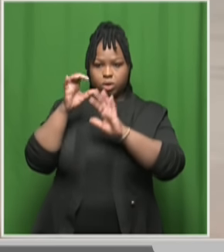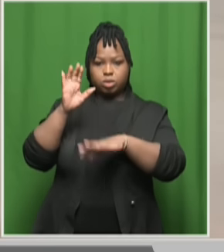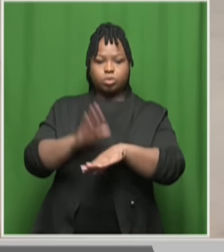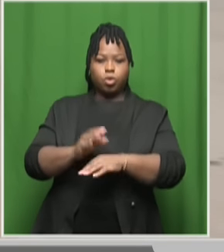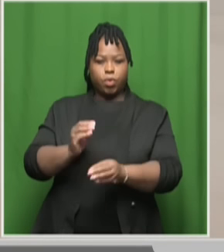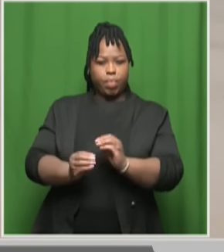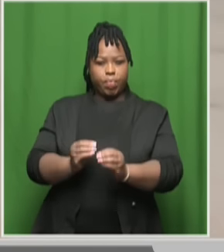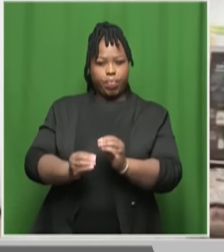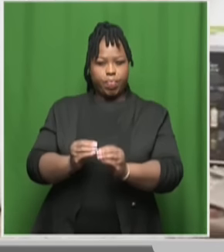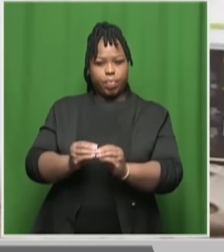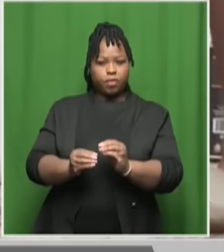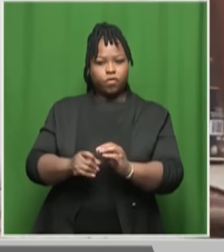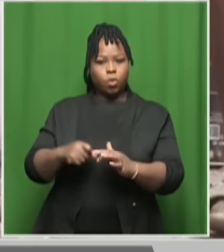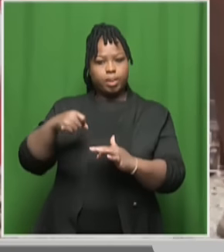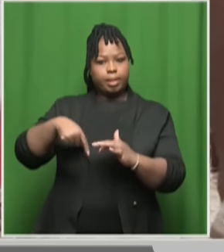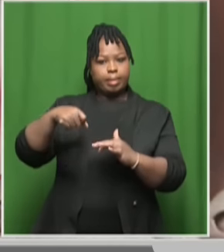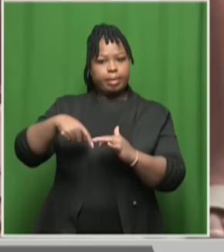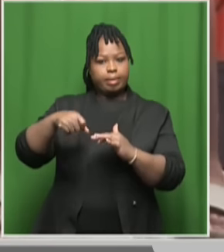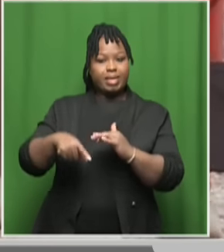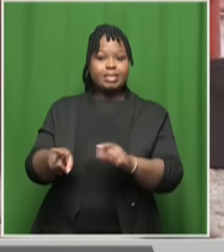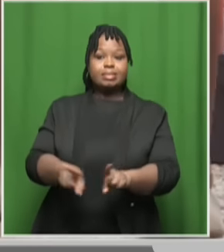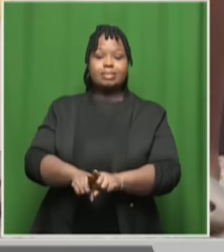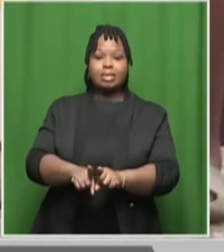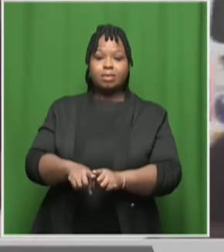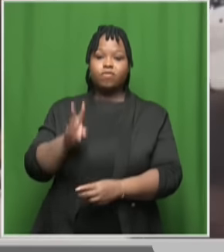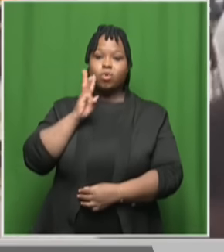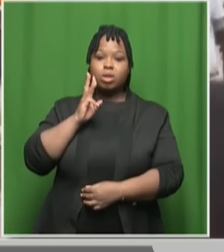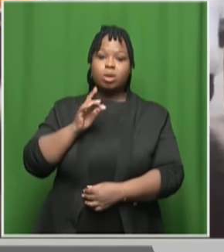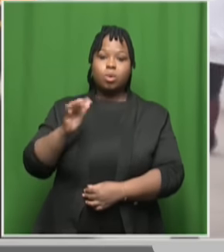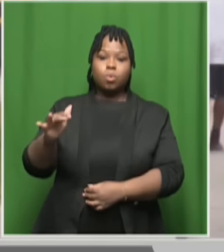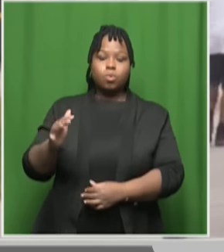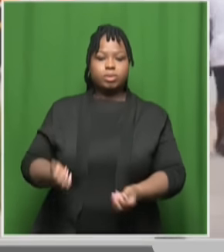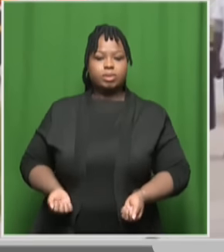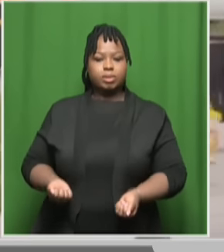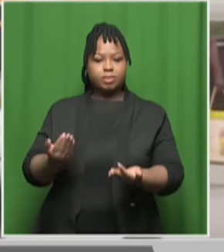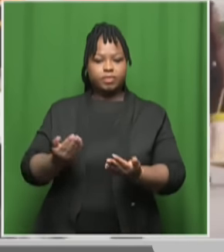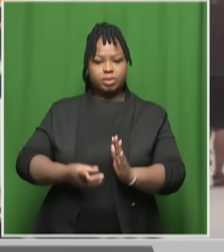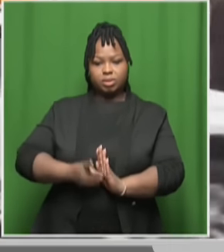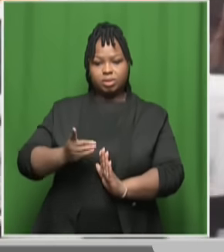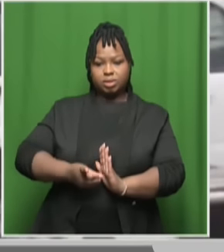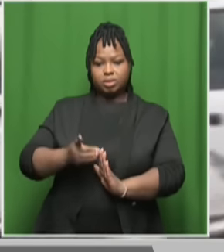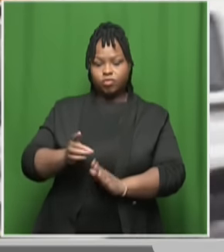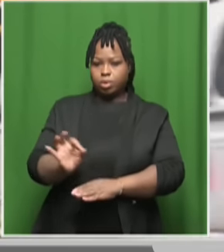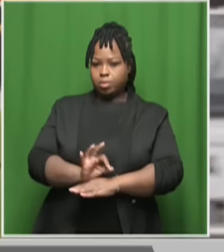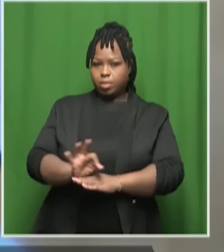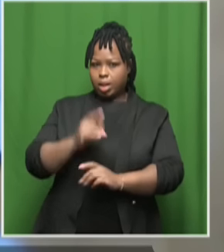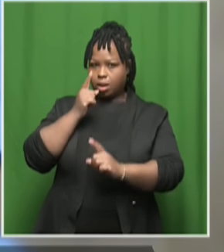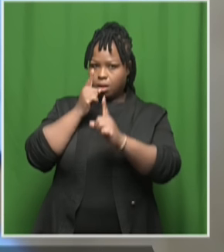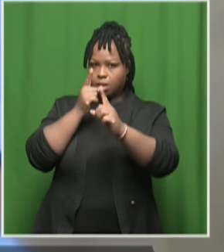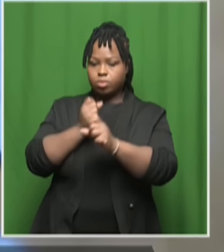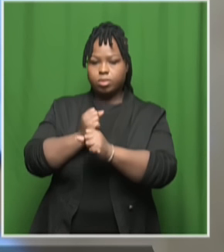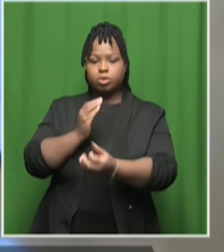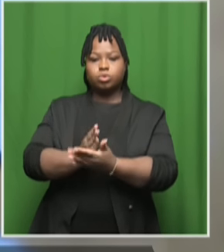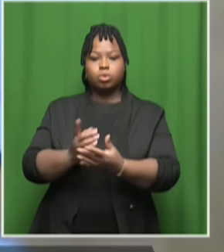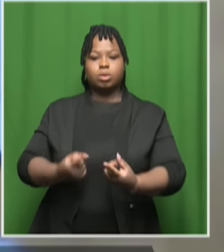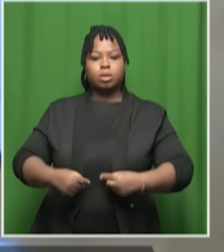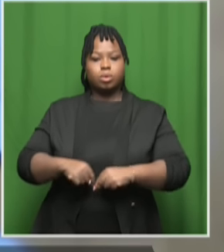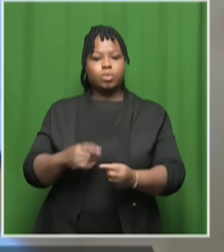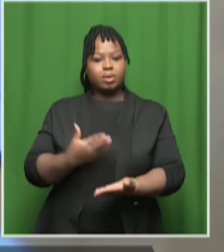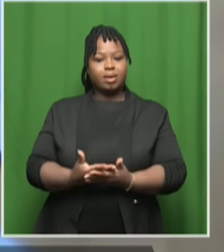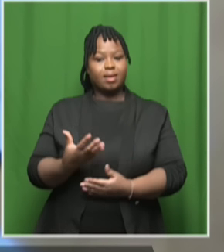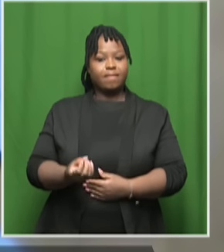as a matter of urgency, and also to focus on our water services development plan to ensure that we have a sustainable